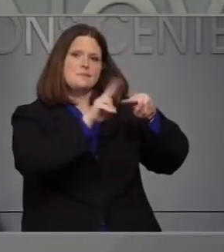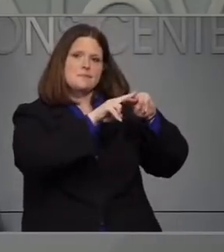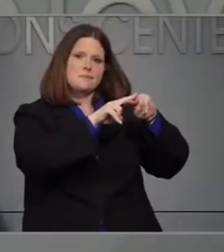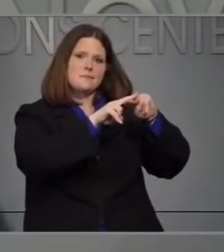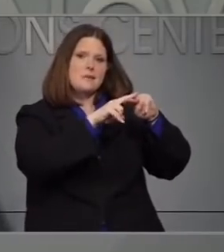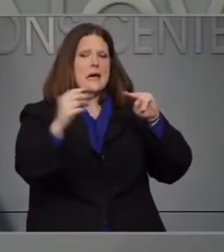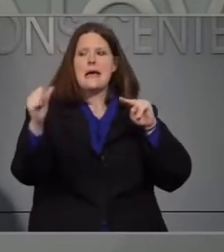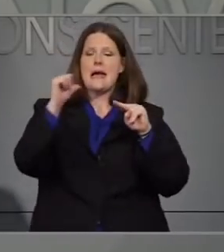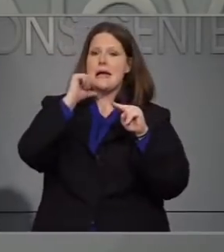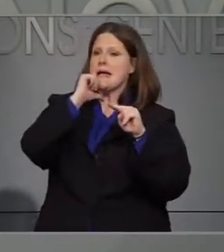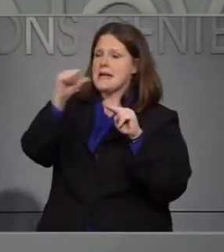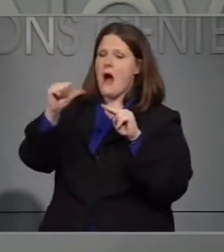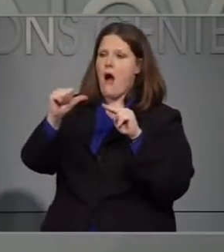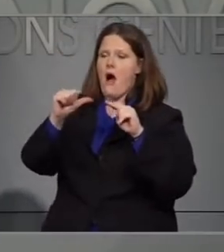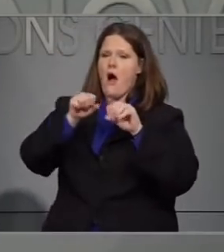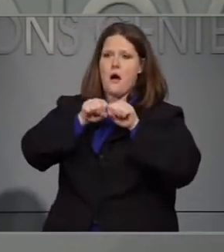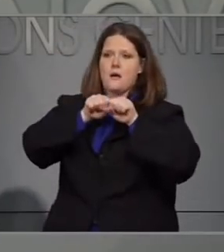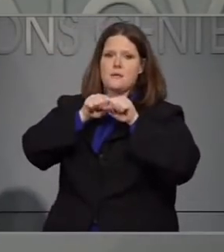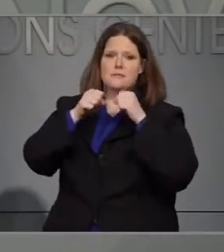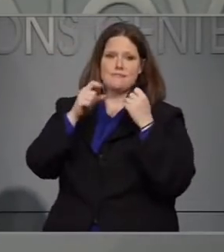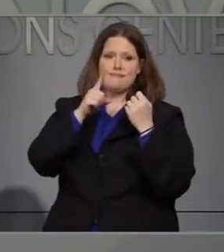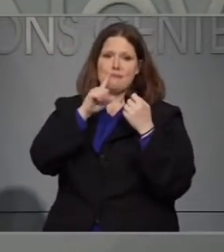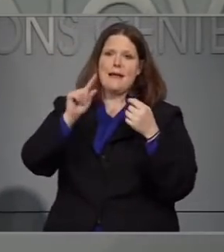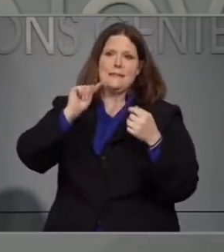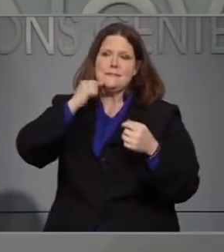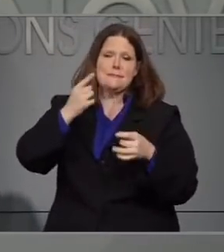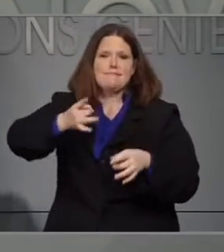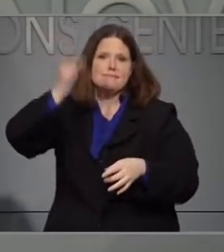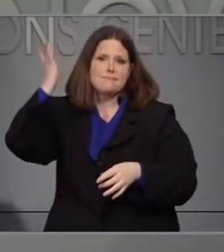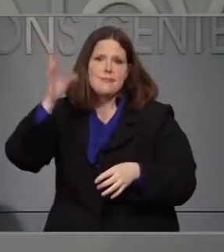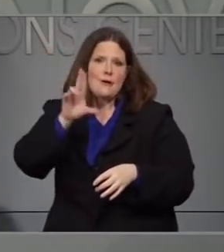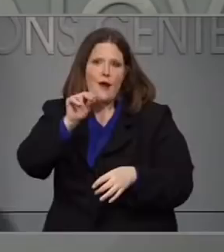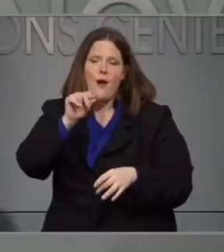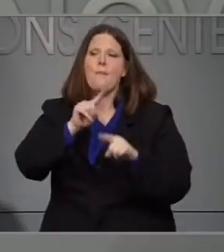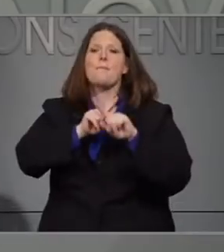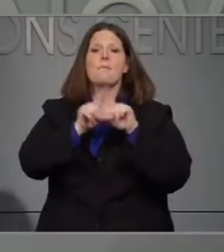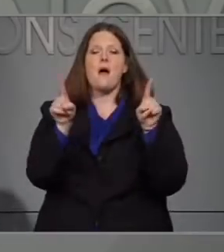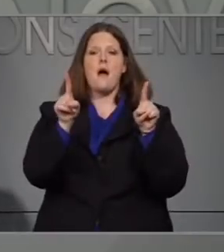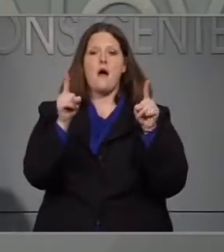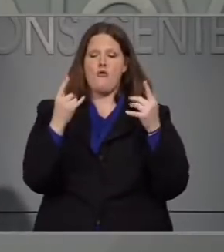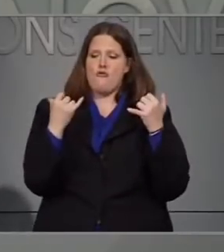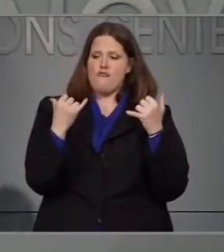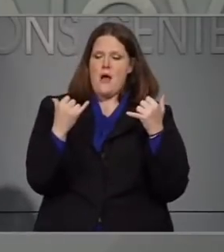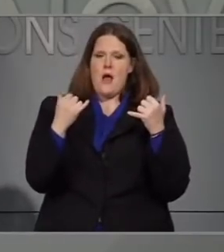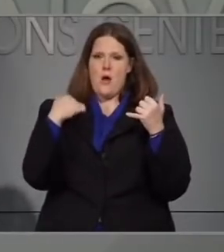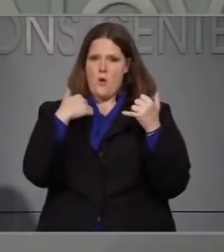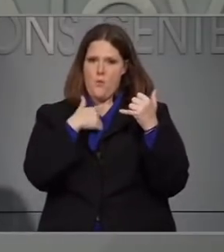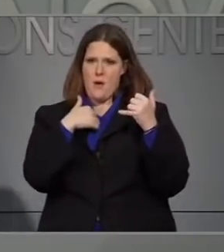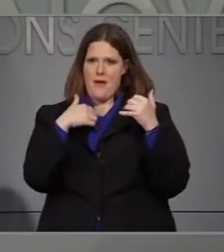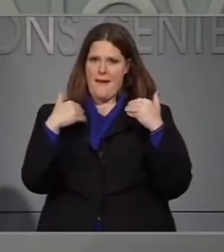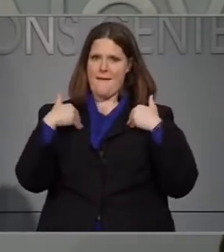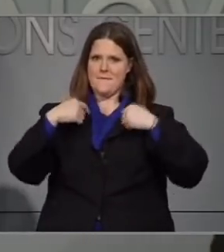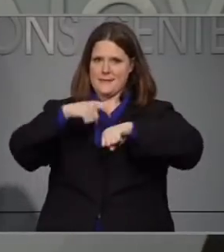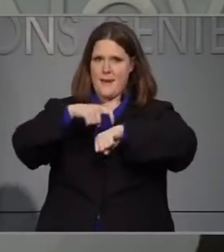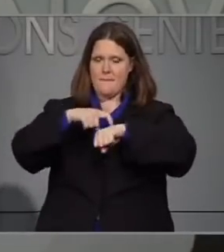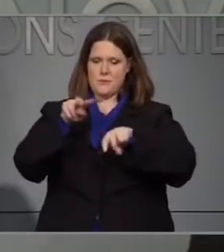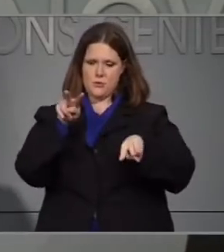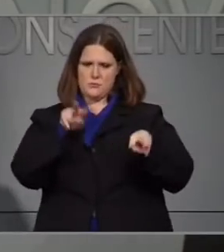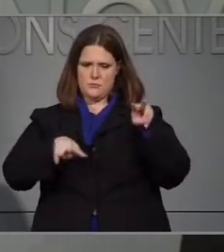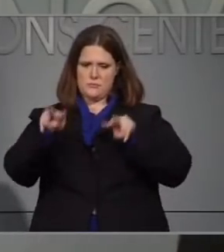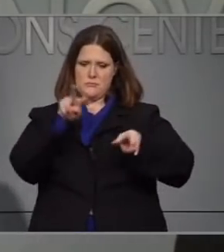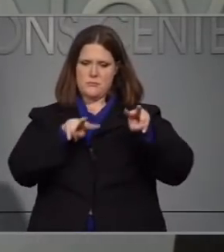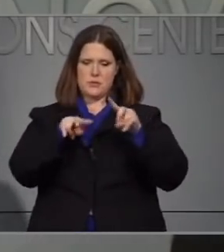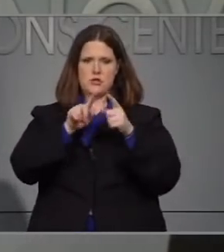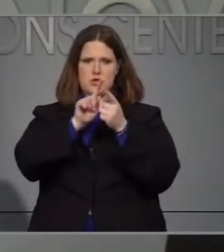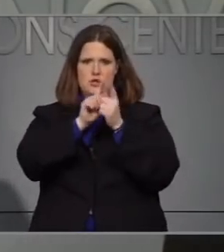fire, but we are needing to take this moment, like this is the time to say, what can we do differently to change the trajectory